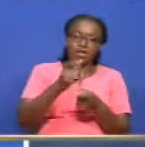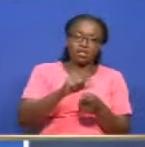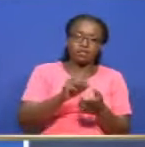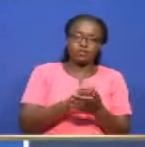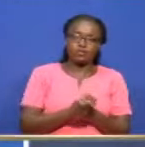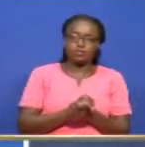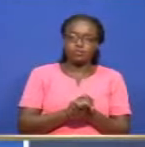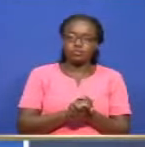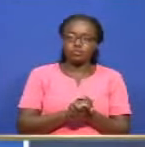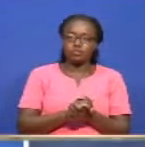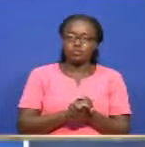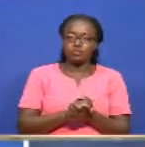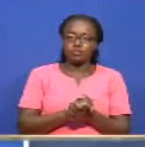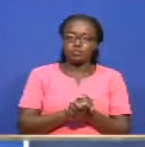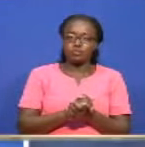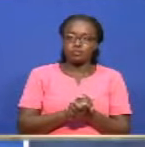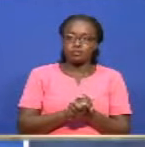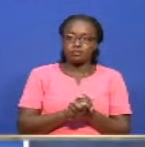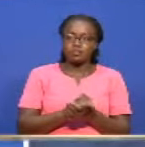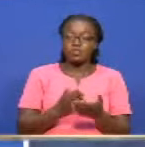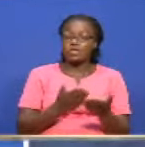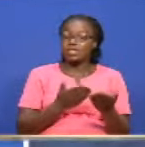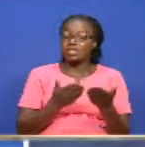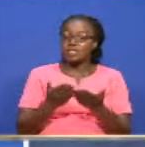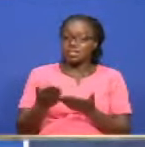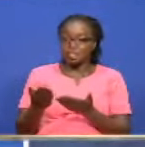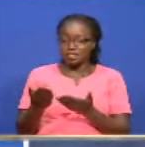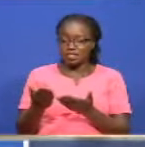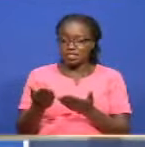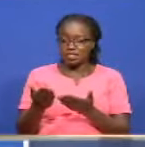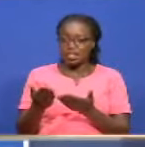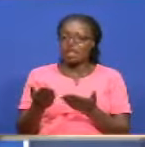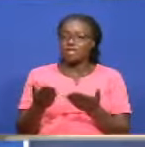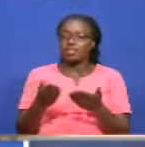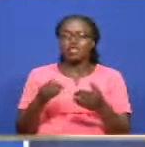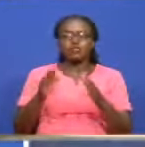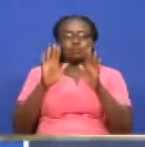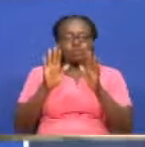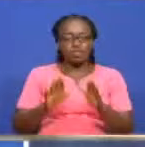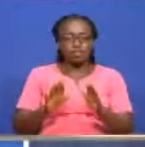The gas plant is a cornerstone in recovery of patients here.